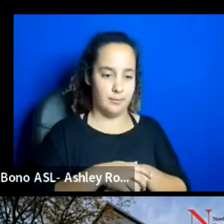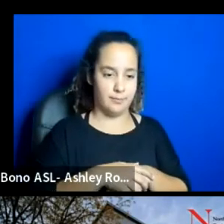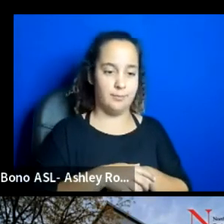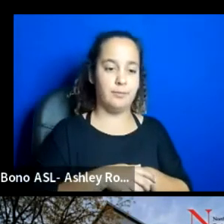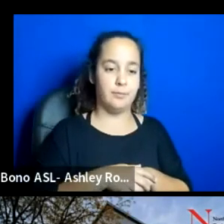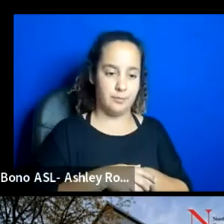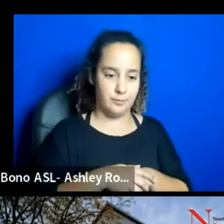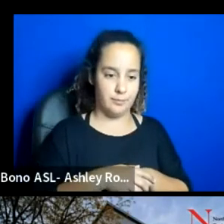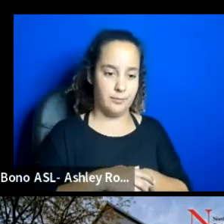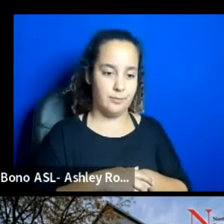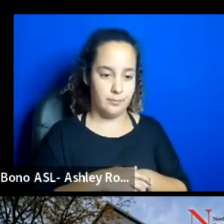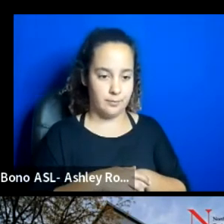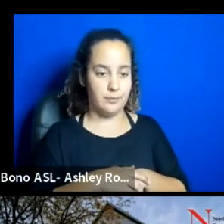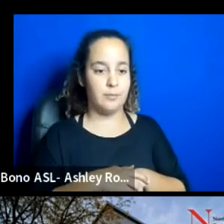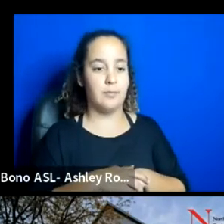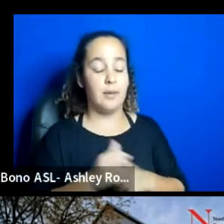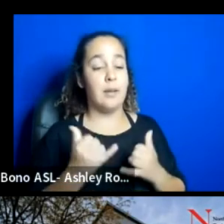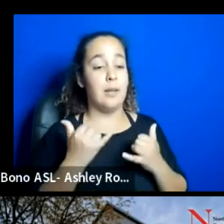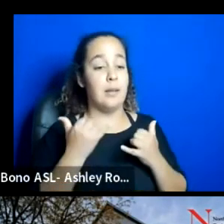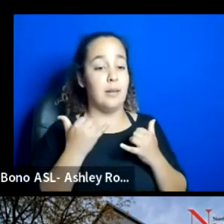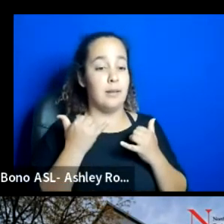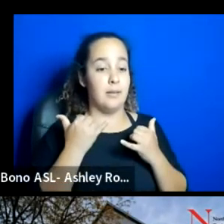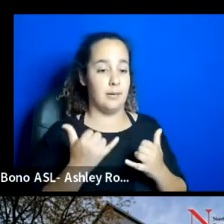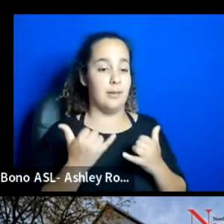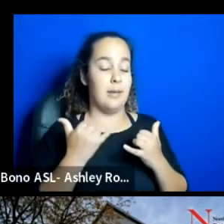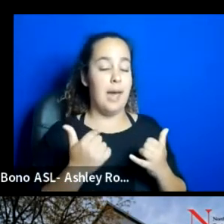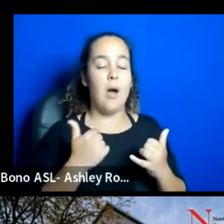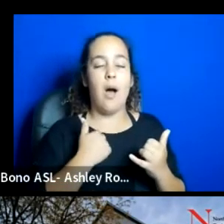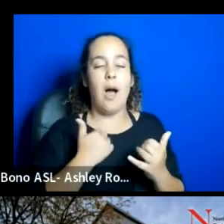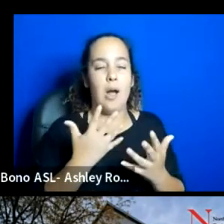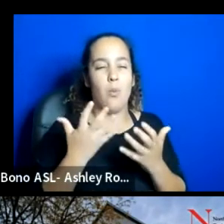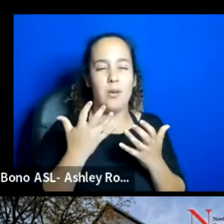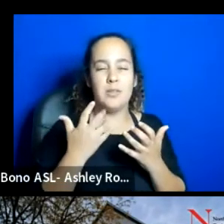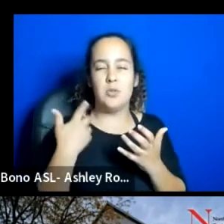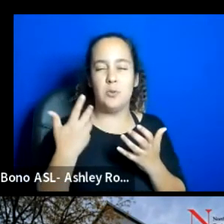way of getting around law, a move away from the